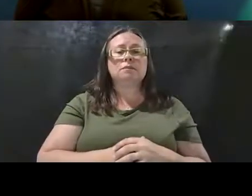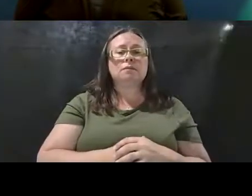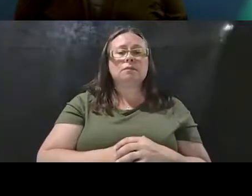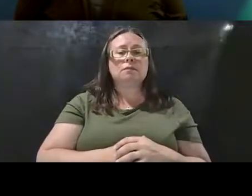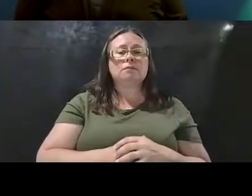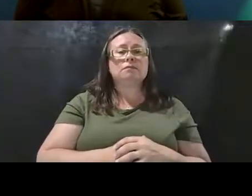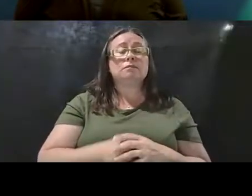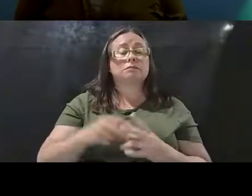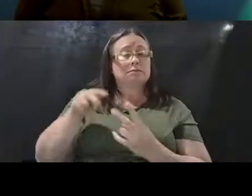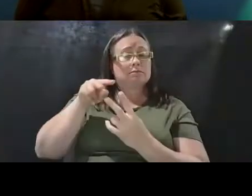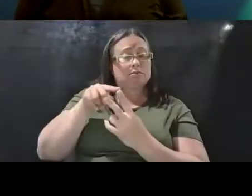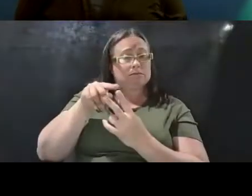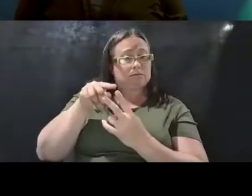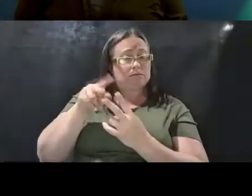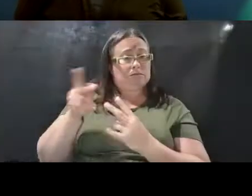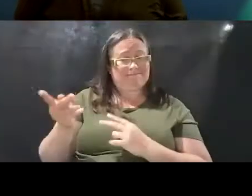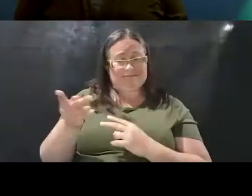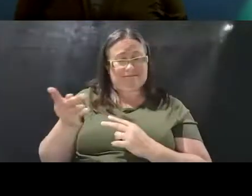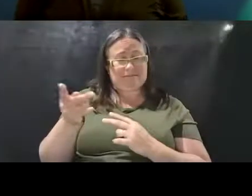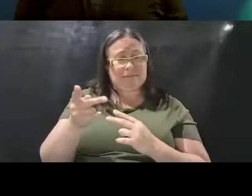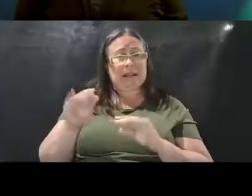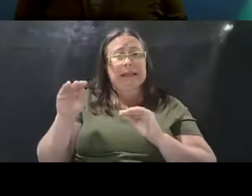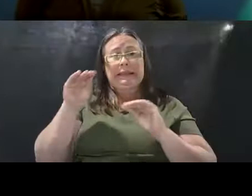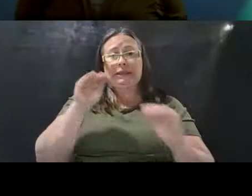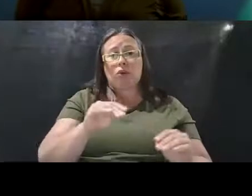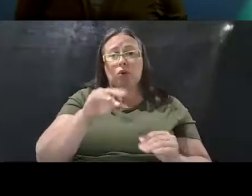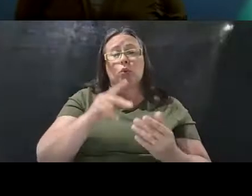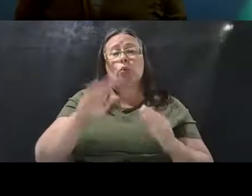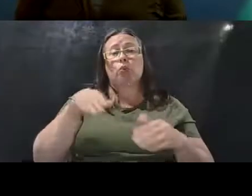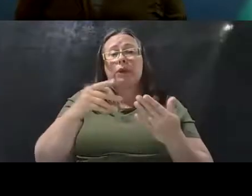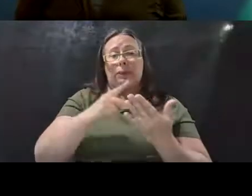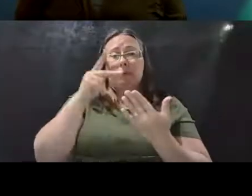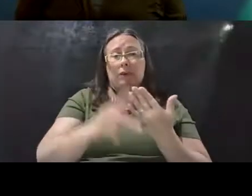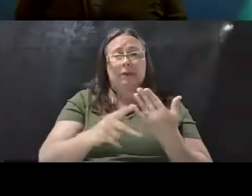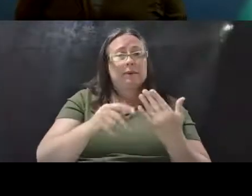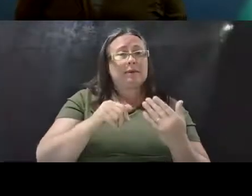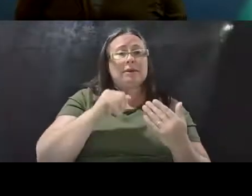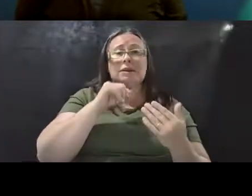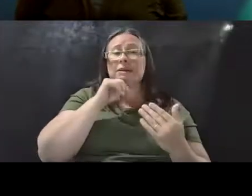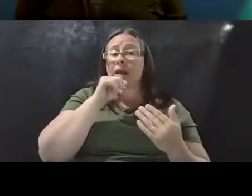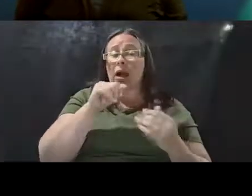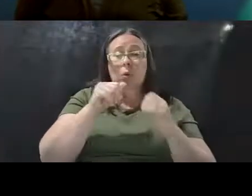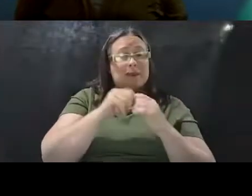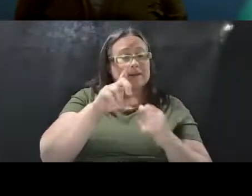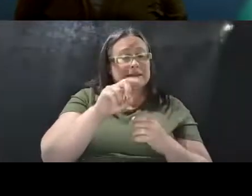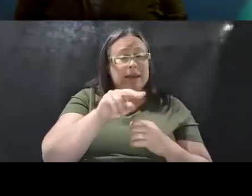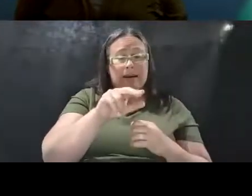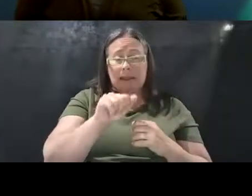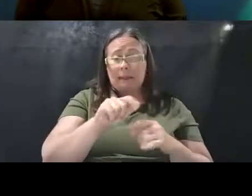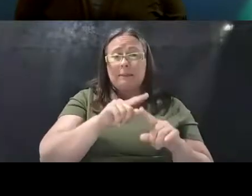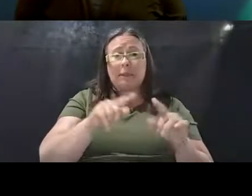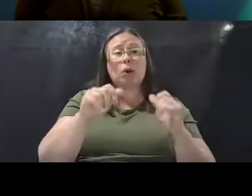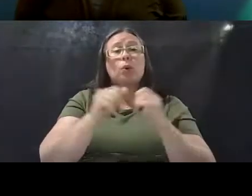They deliver the reprogramming factors, not with a viral vector, not even with DNA, but with modified